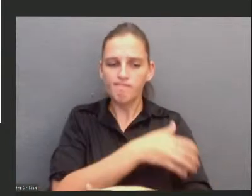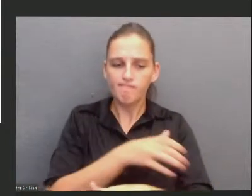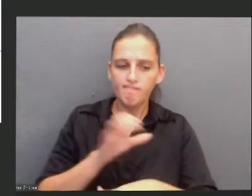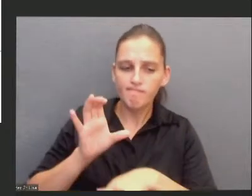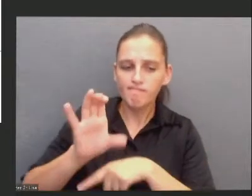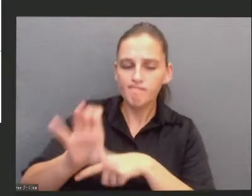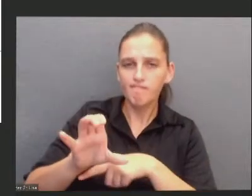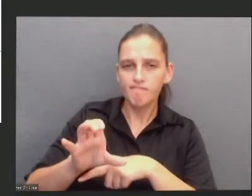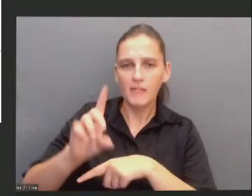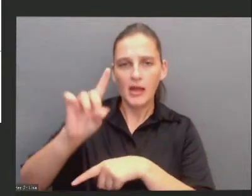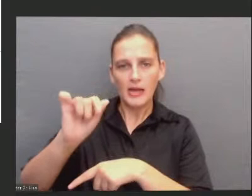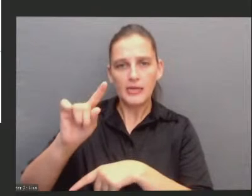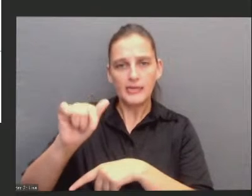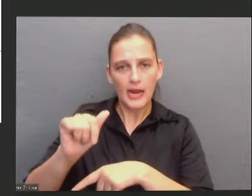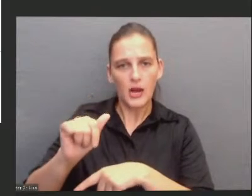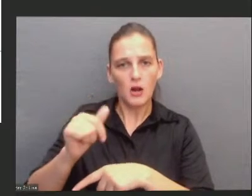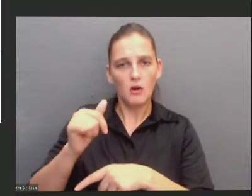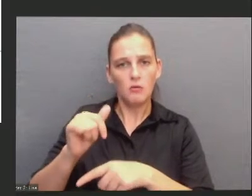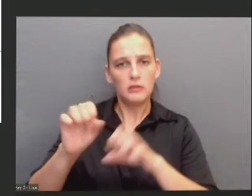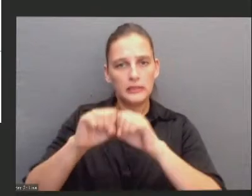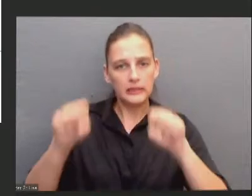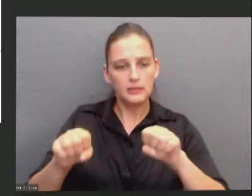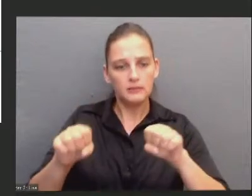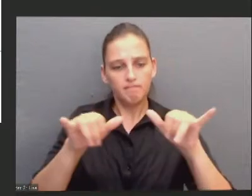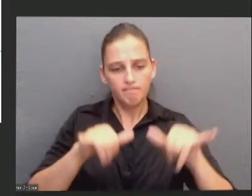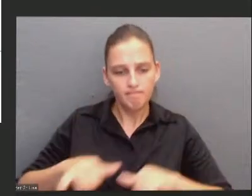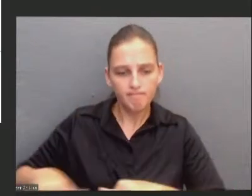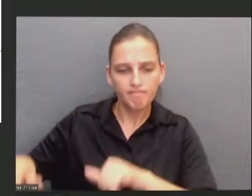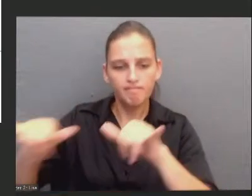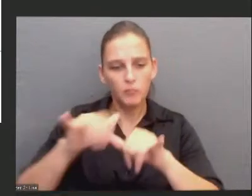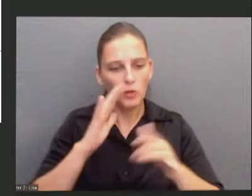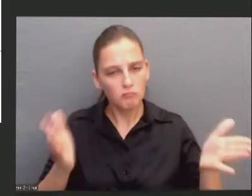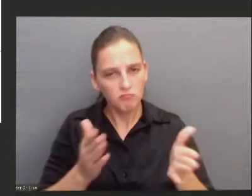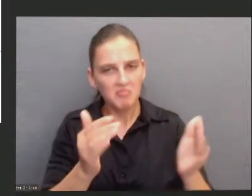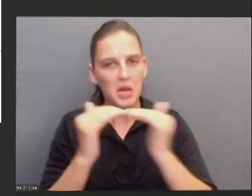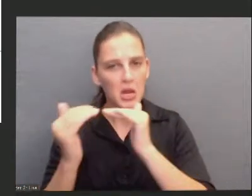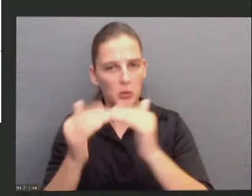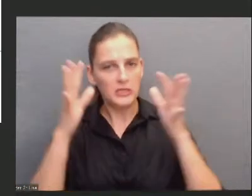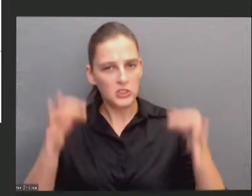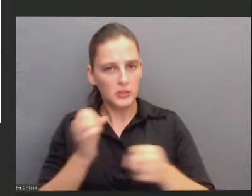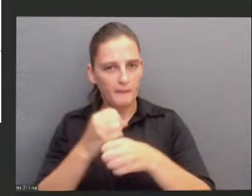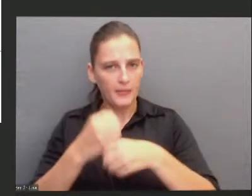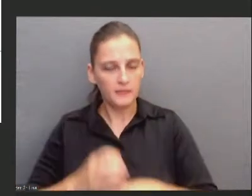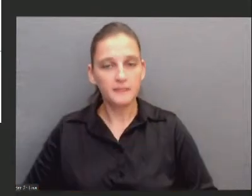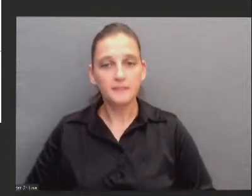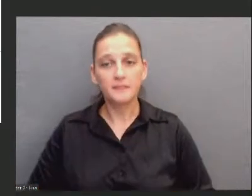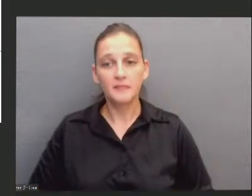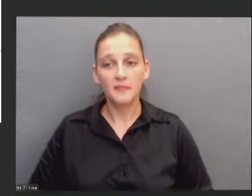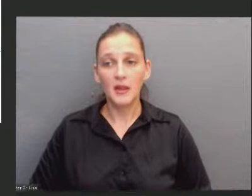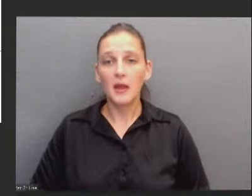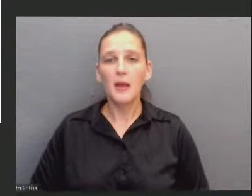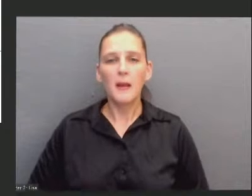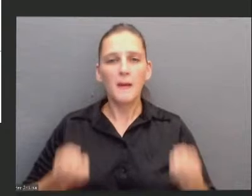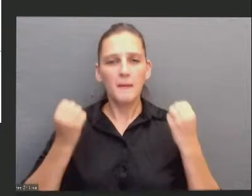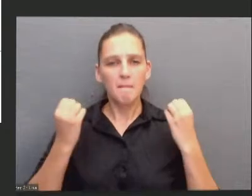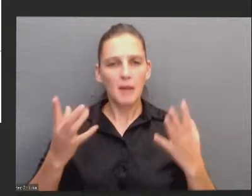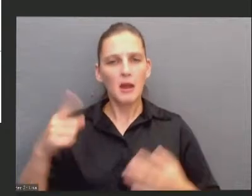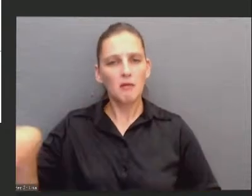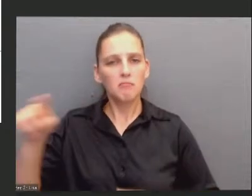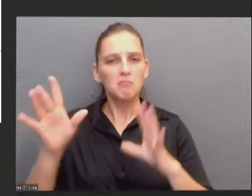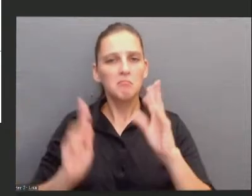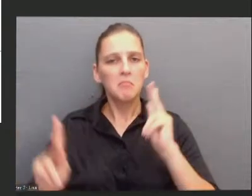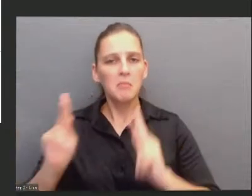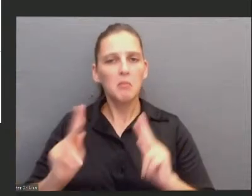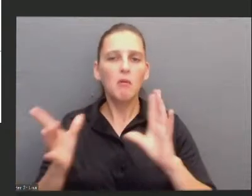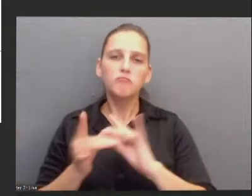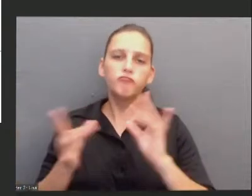equity-driven decision-making. One of the metaphors that I think a lot of people have used during this pandemic is the idea that we're